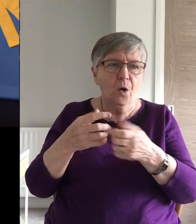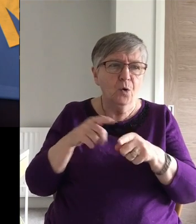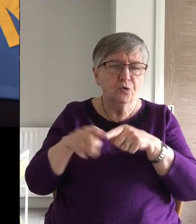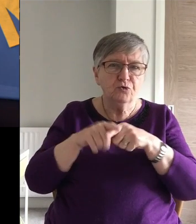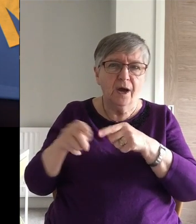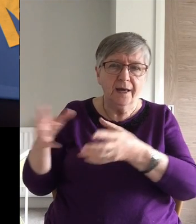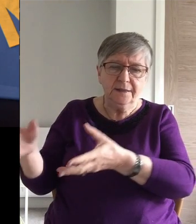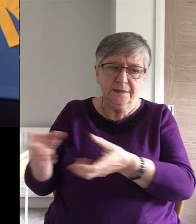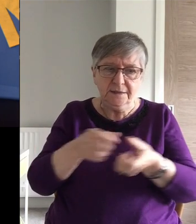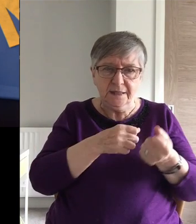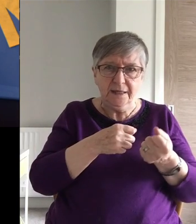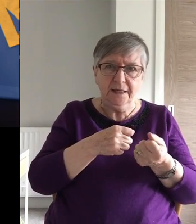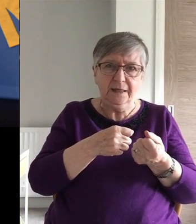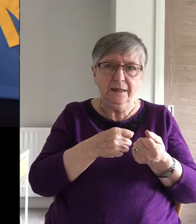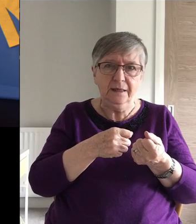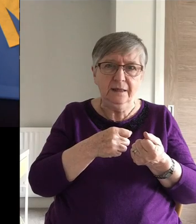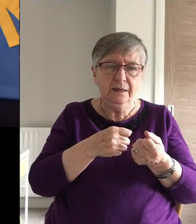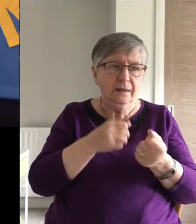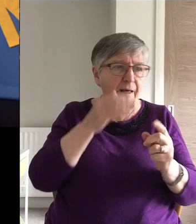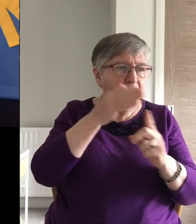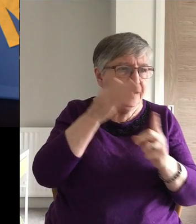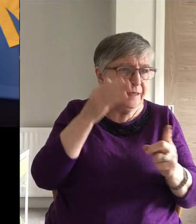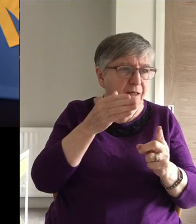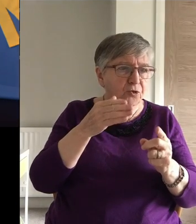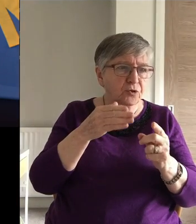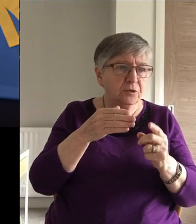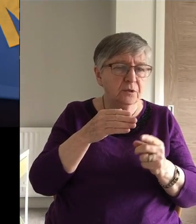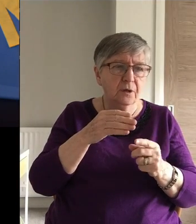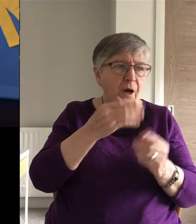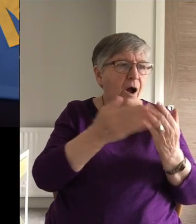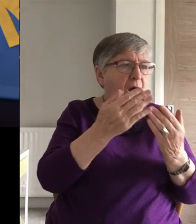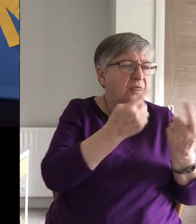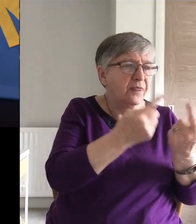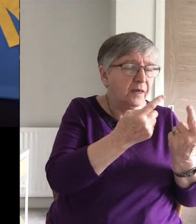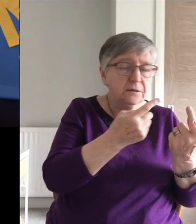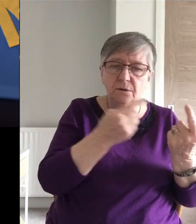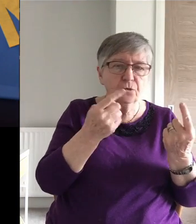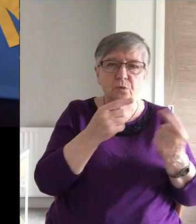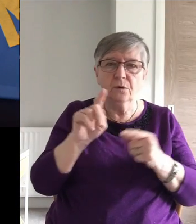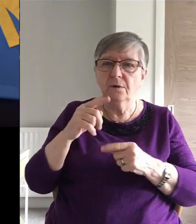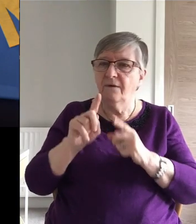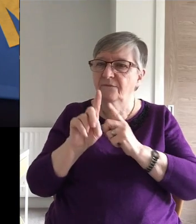seek to take attention away from other things and follow Jesus first.